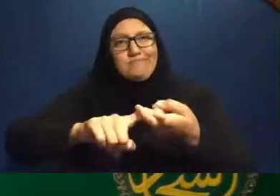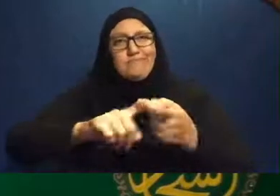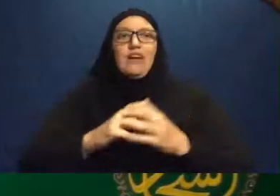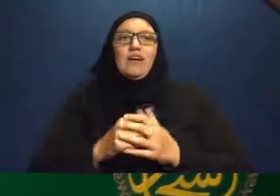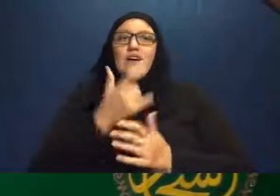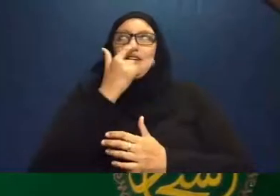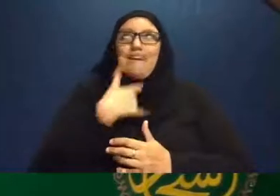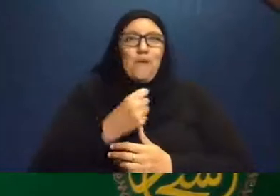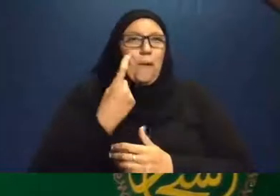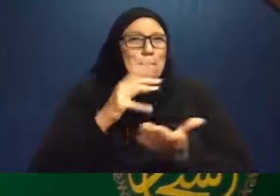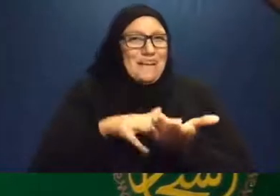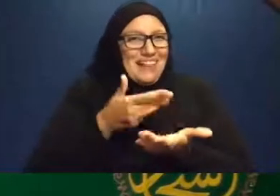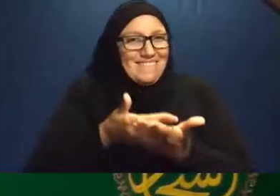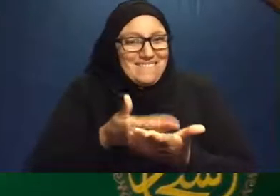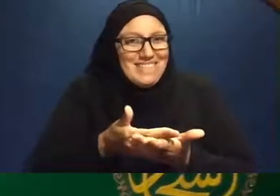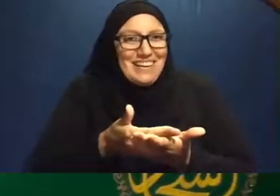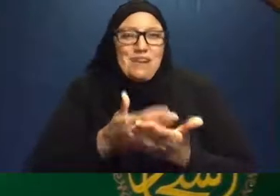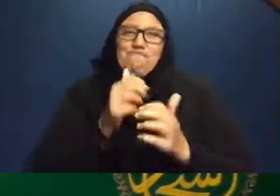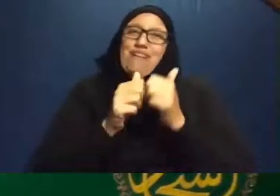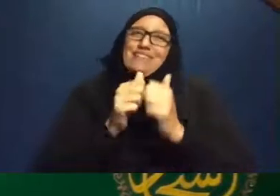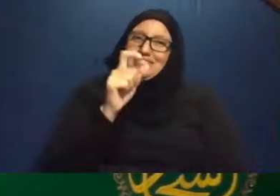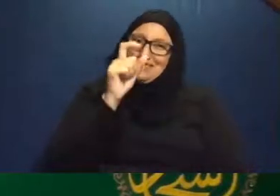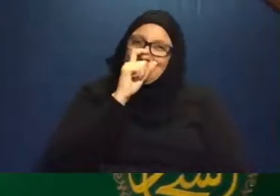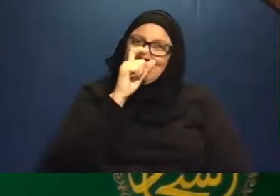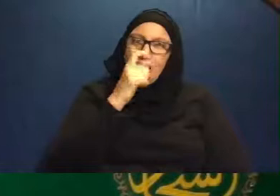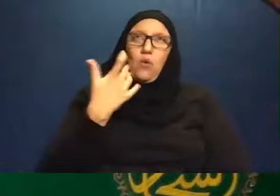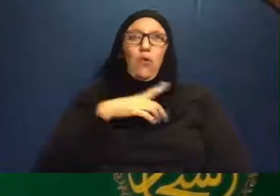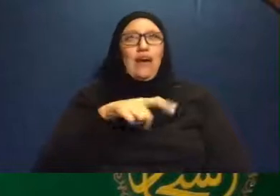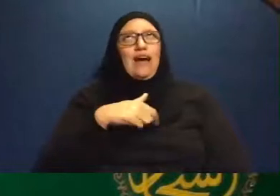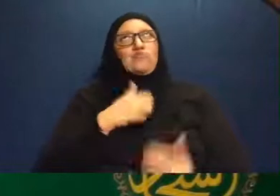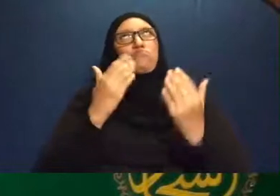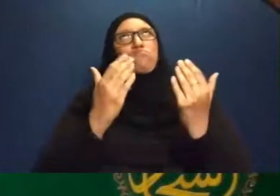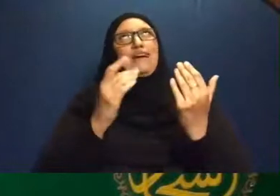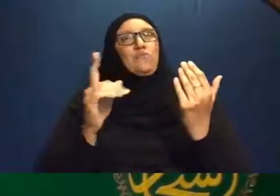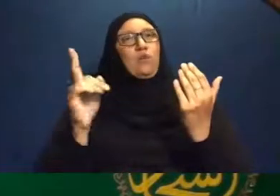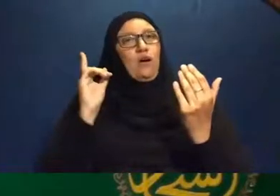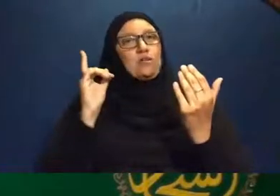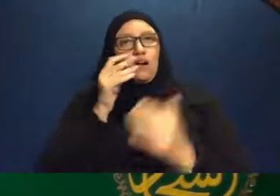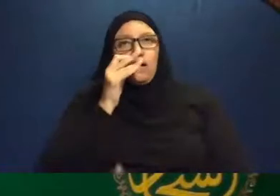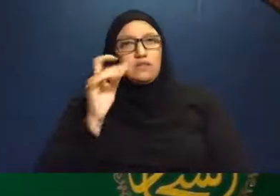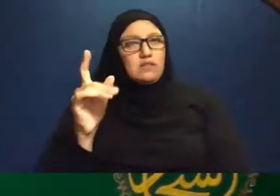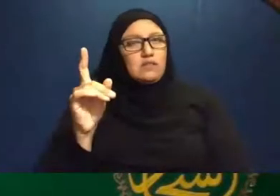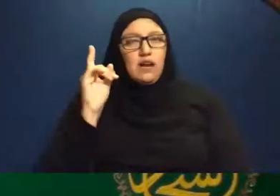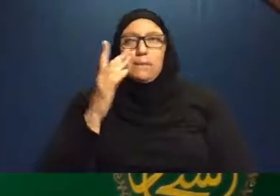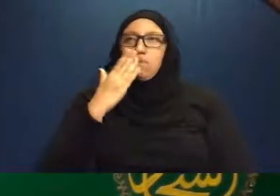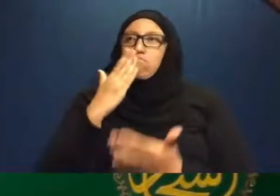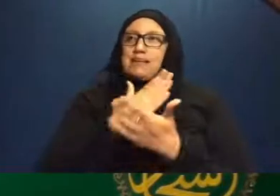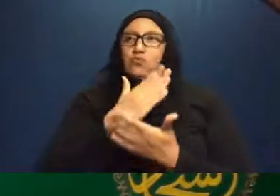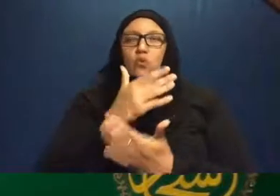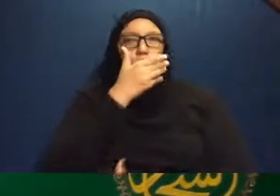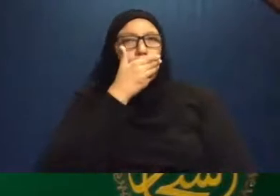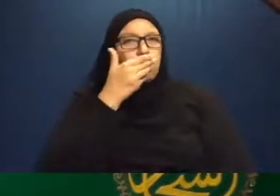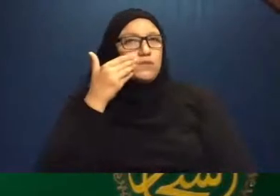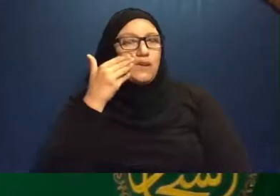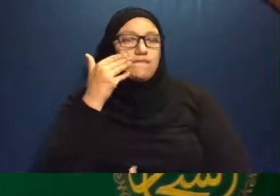In a nutshell, I have less than 1 minute to conclude. Brothers and sisters, let us pray to God that the months of Ramadan is